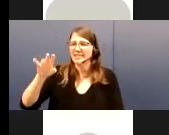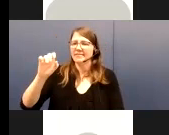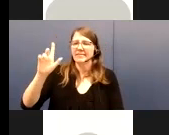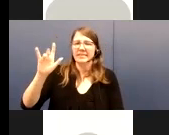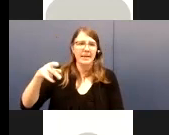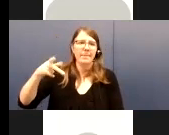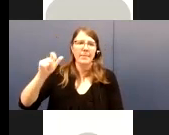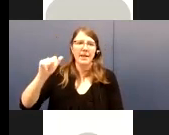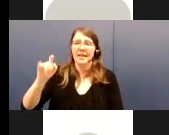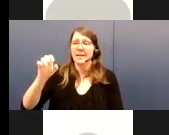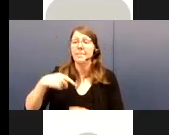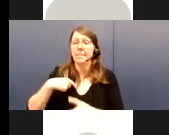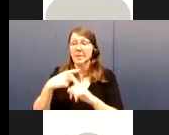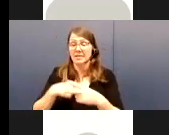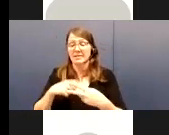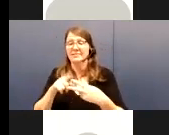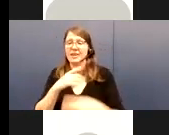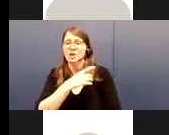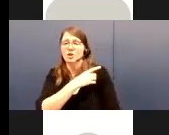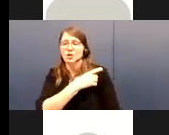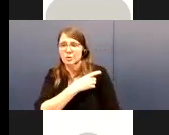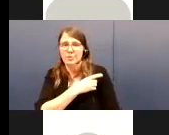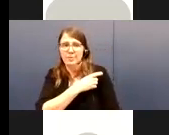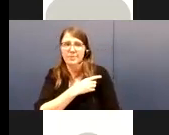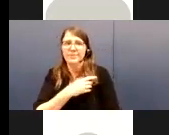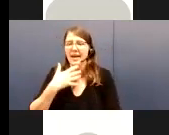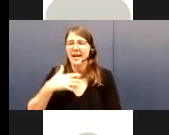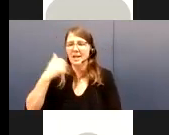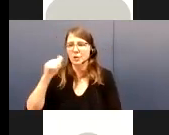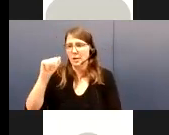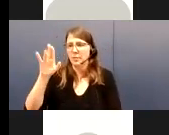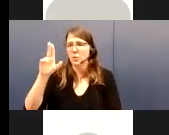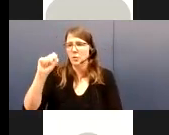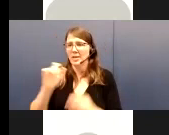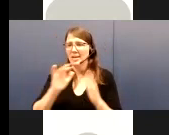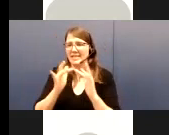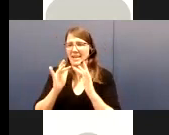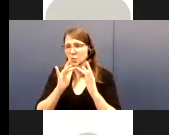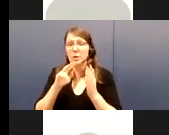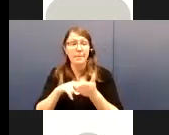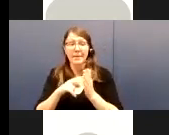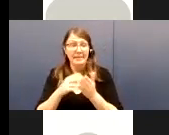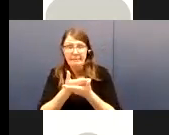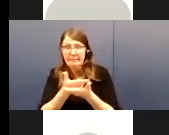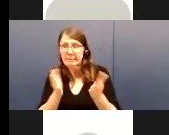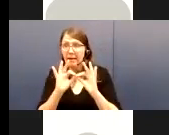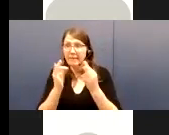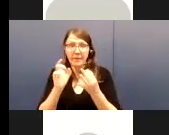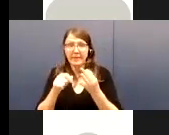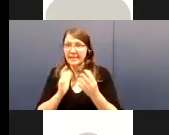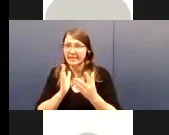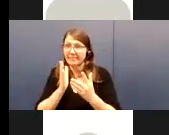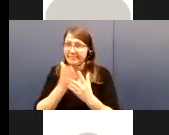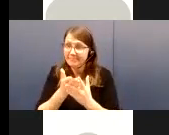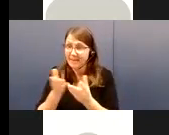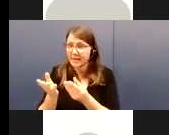sit on the Durham Elder Abuse Network. So for 2 reasons. One, so that I can offer support for any families that need this mediation, or if I